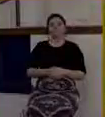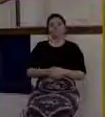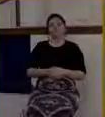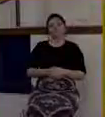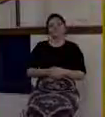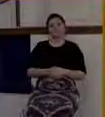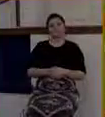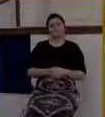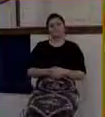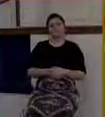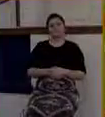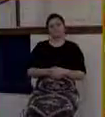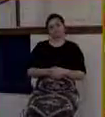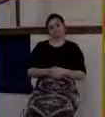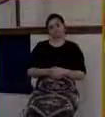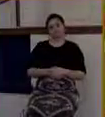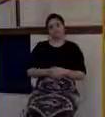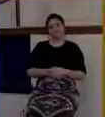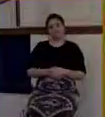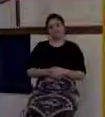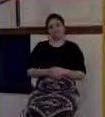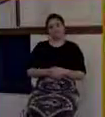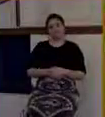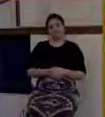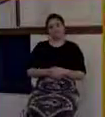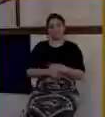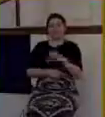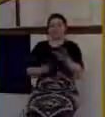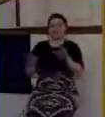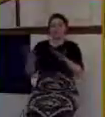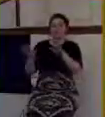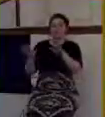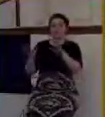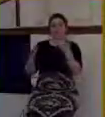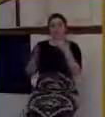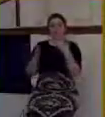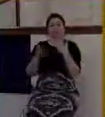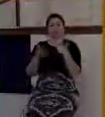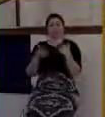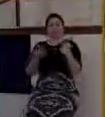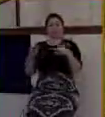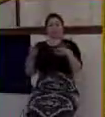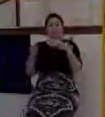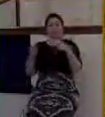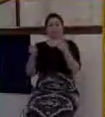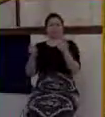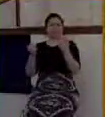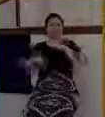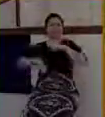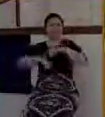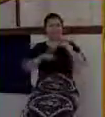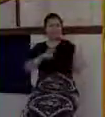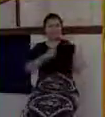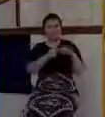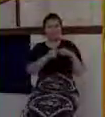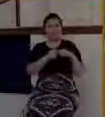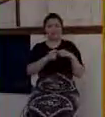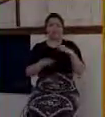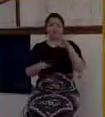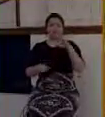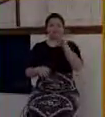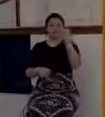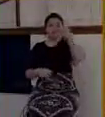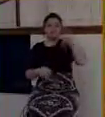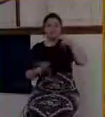in theology. It happens a lot in seminaries and churches, where that rather than interpreting the